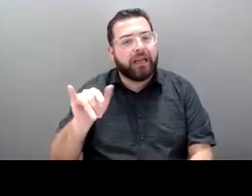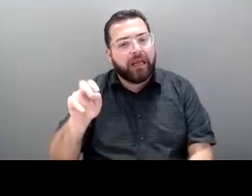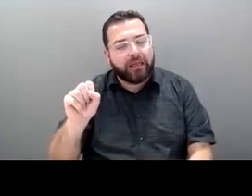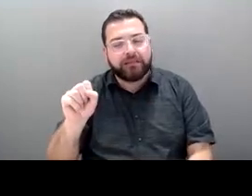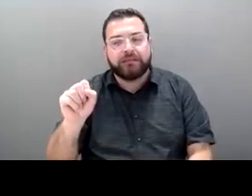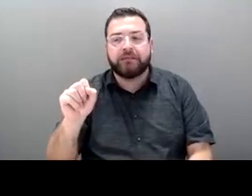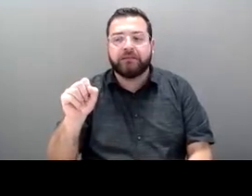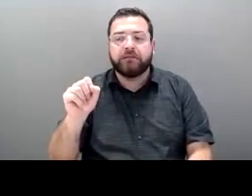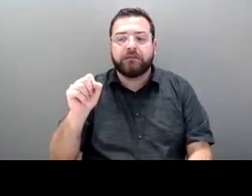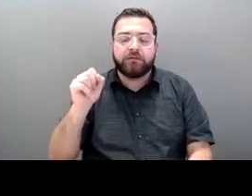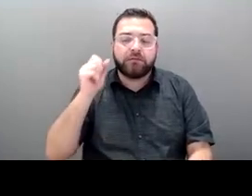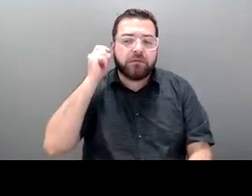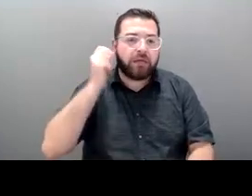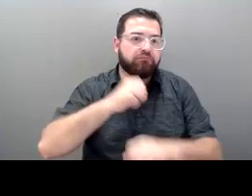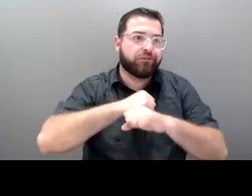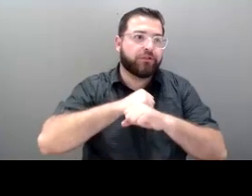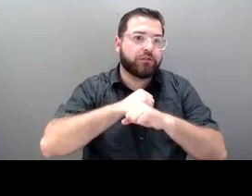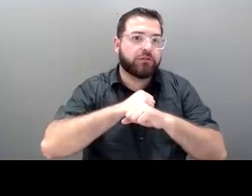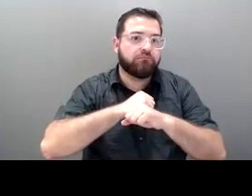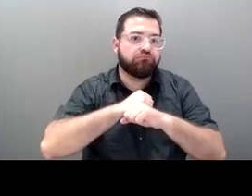to some.